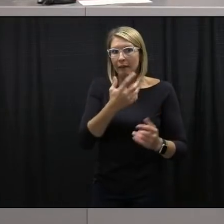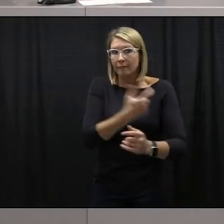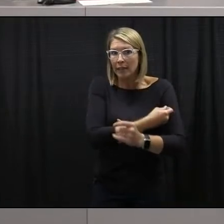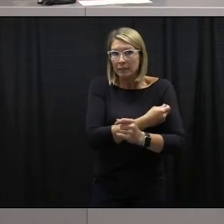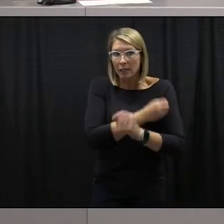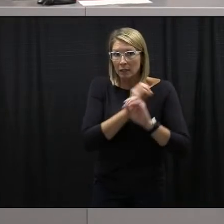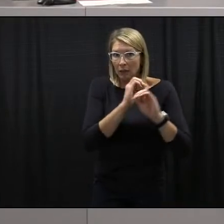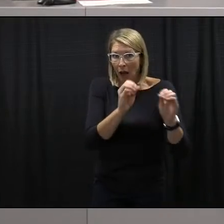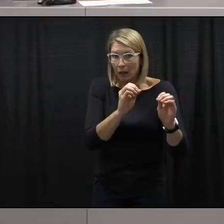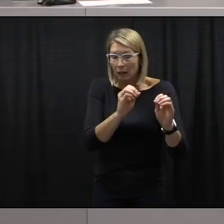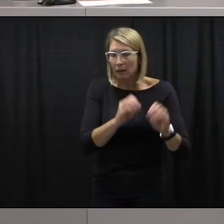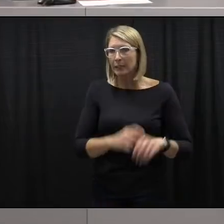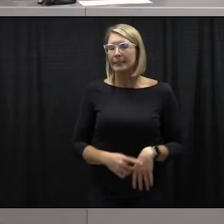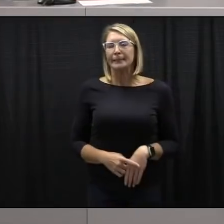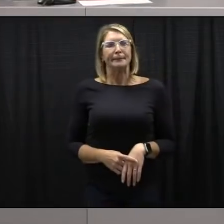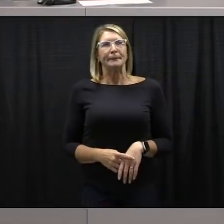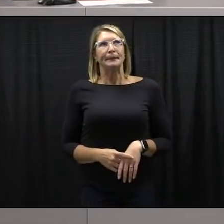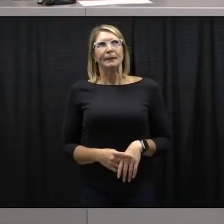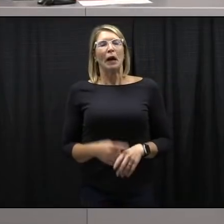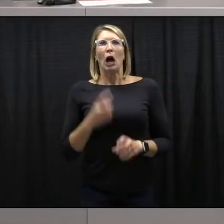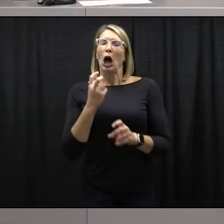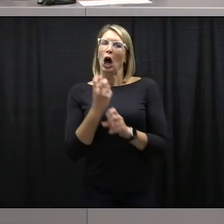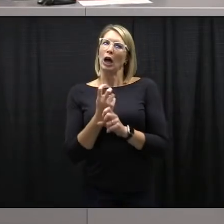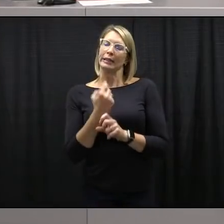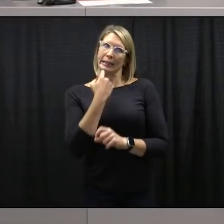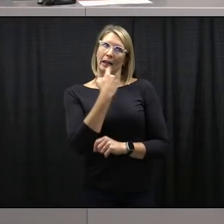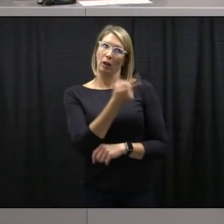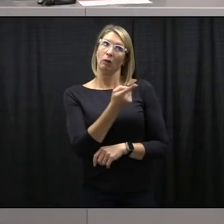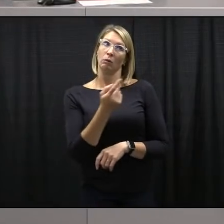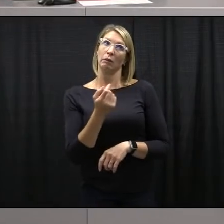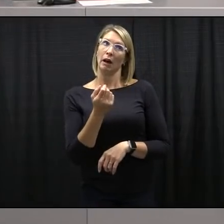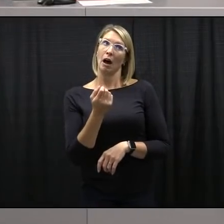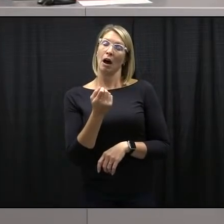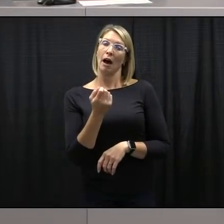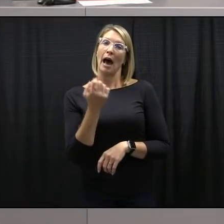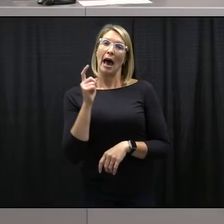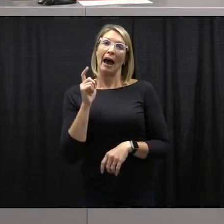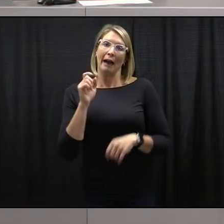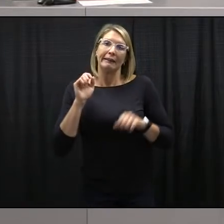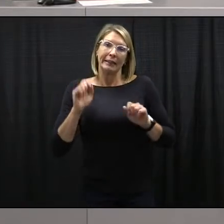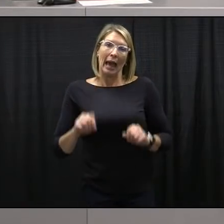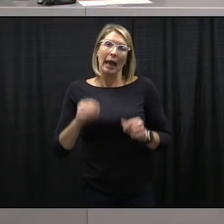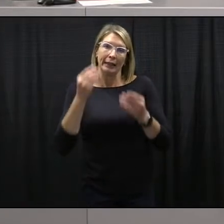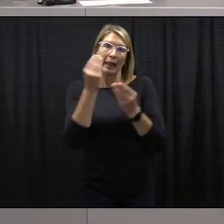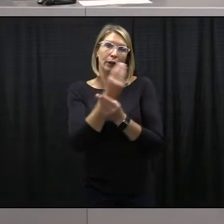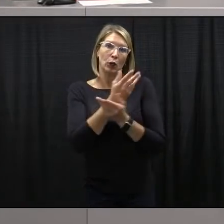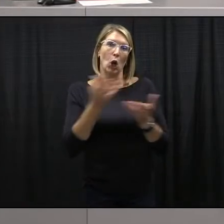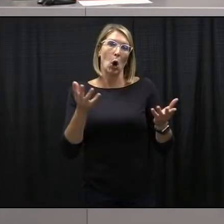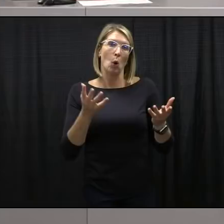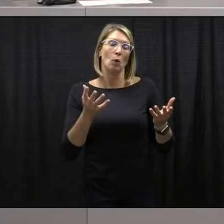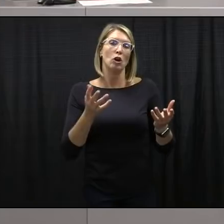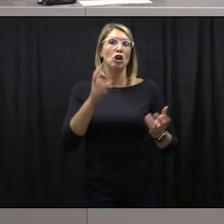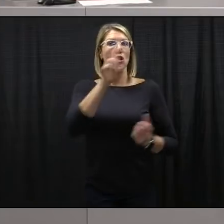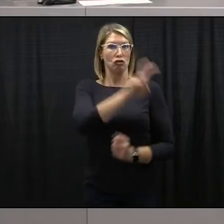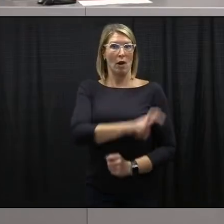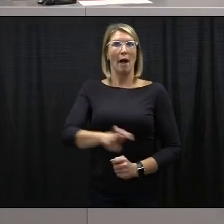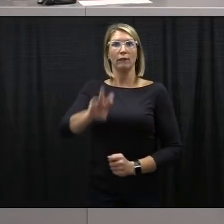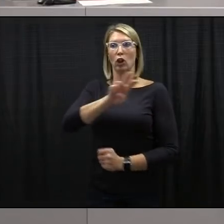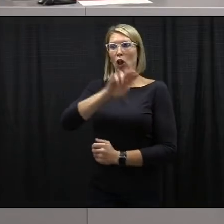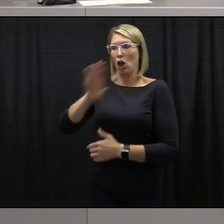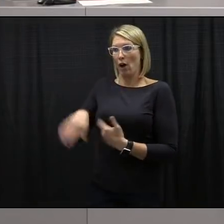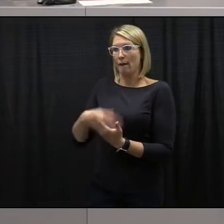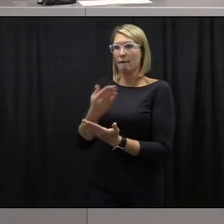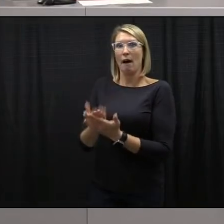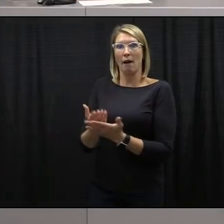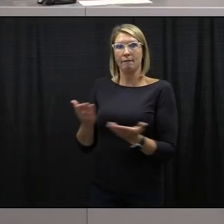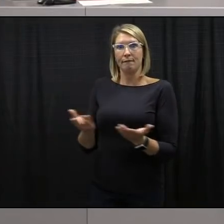that, but to answer that specifically. I will say that we have seen travel-related cases where people have been fully vaccinated and test